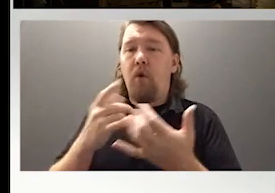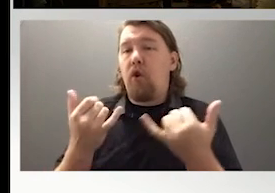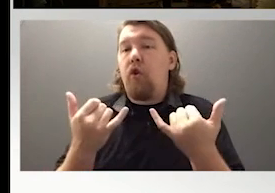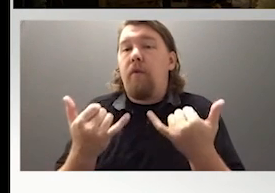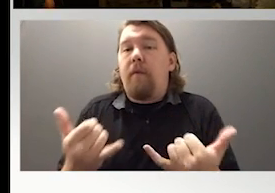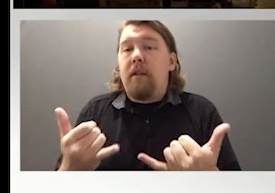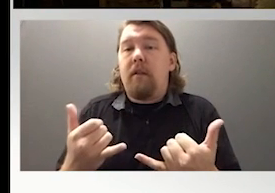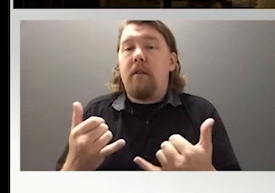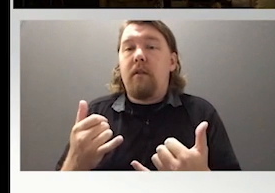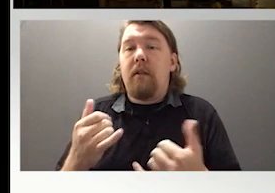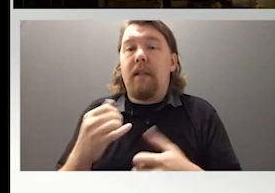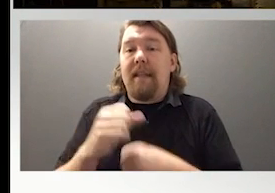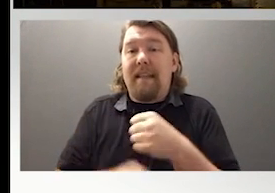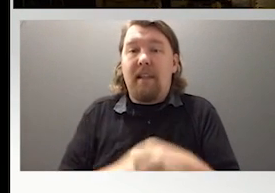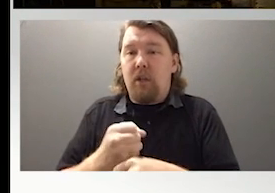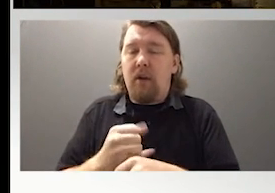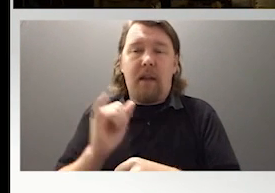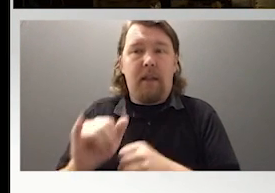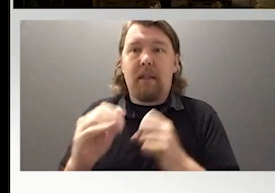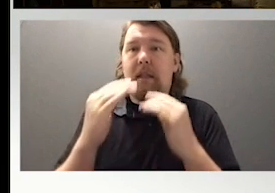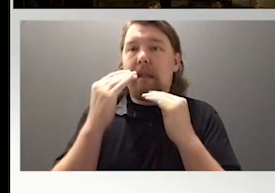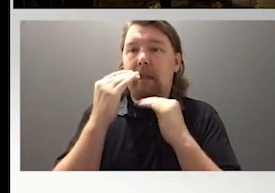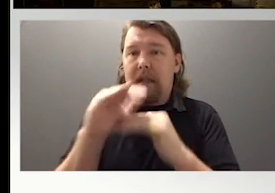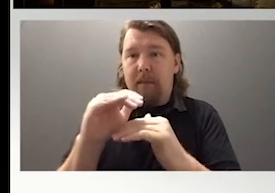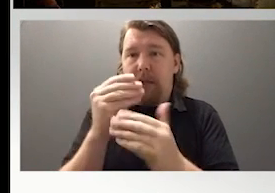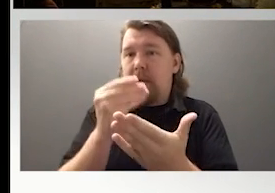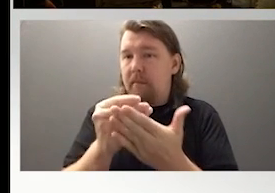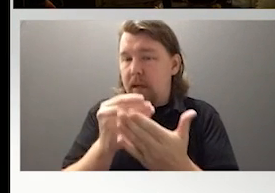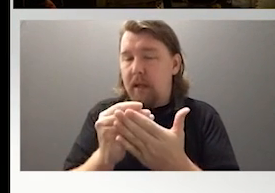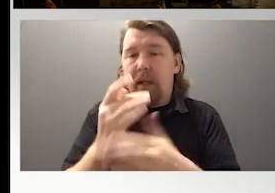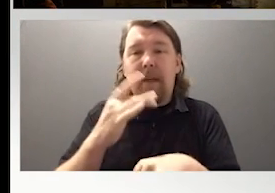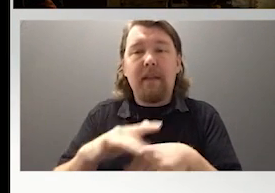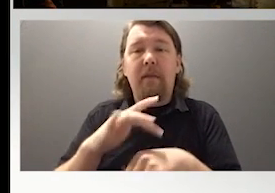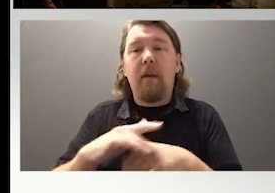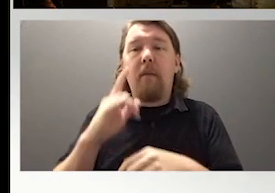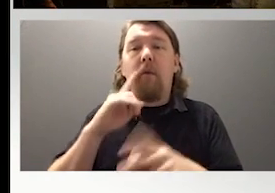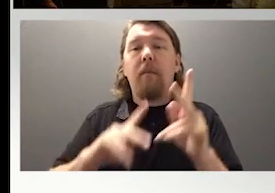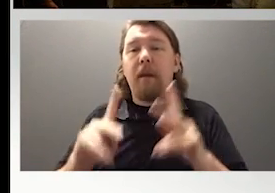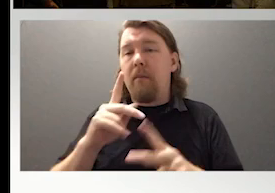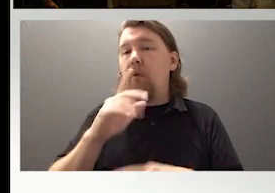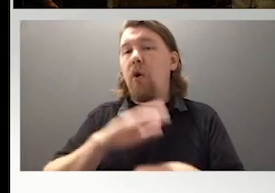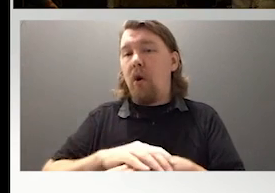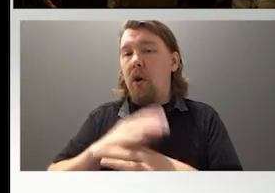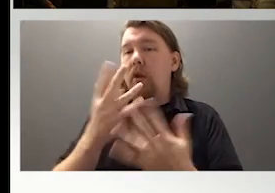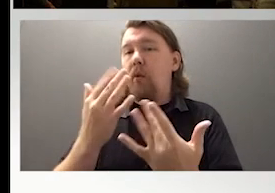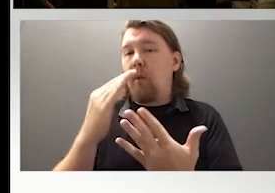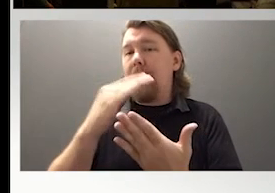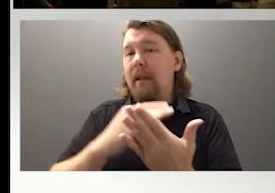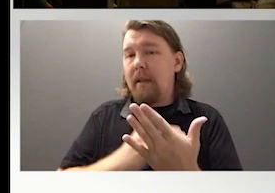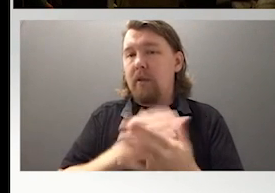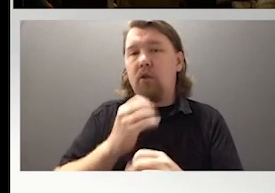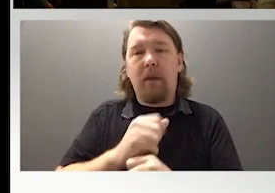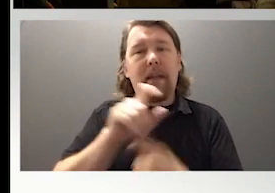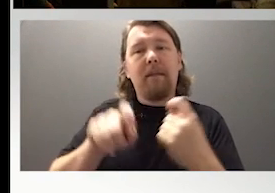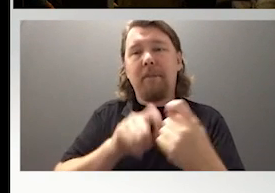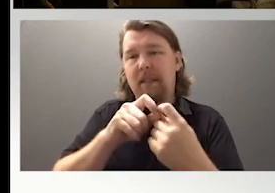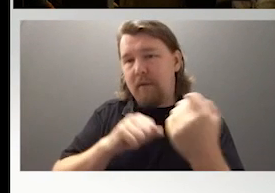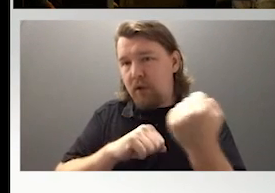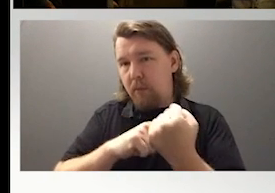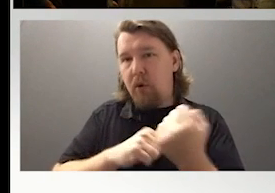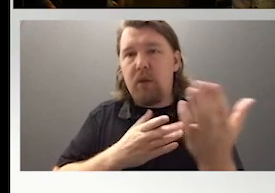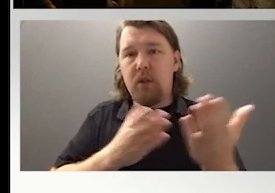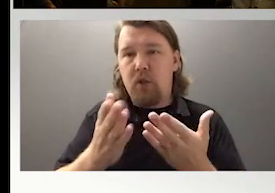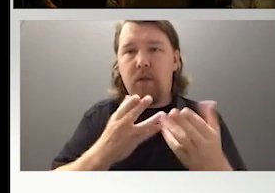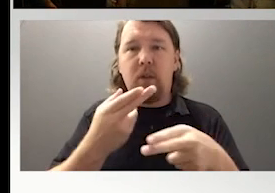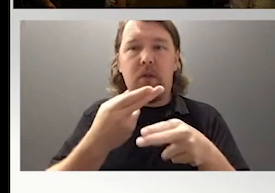year. And those are limited amount of funds, and they're available to people who are on the waiting list to receive certain supports and